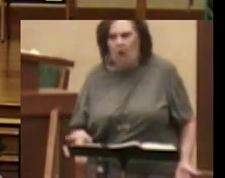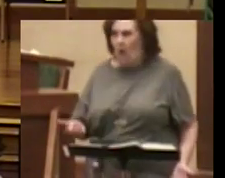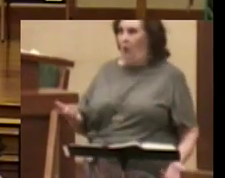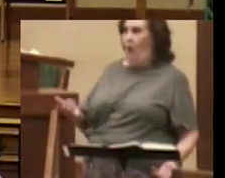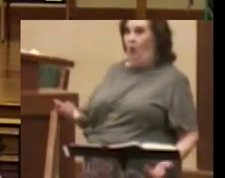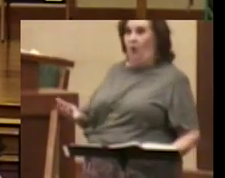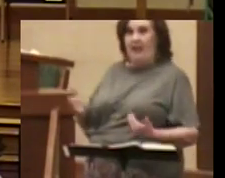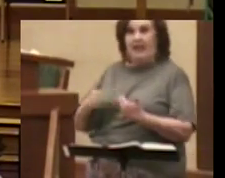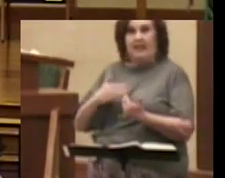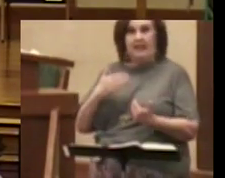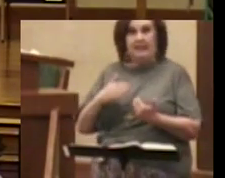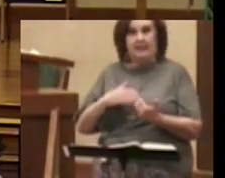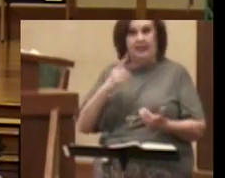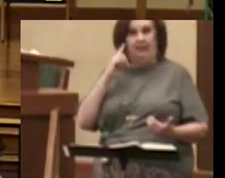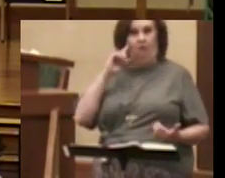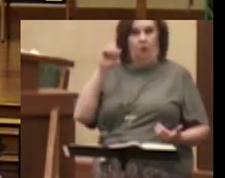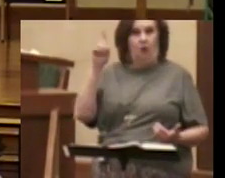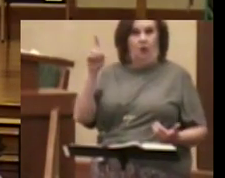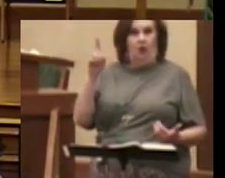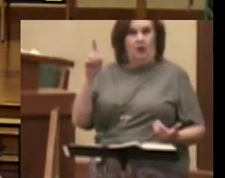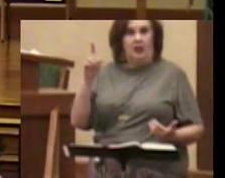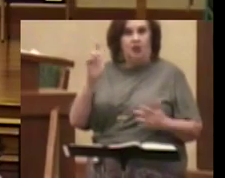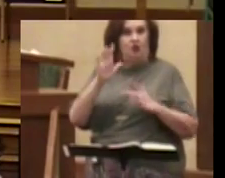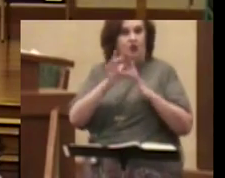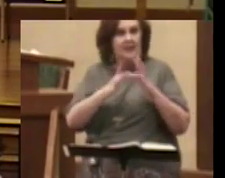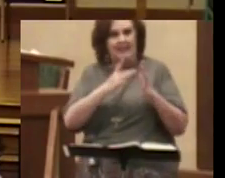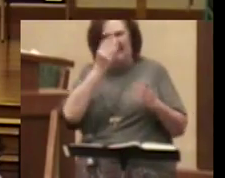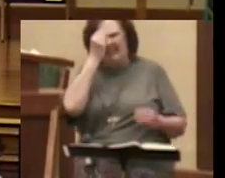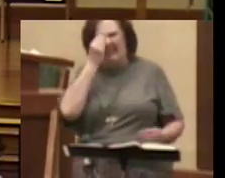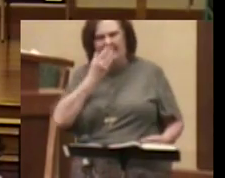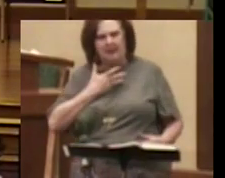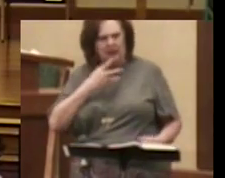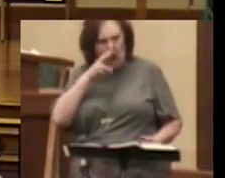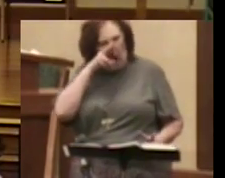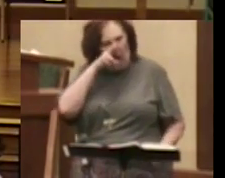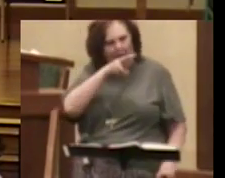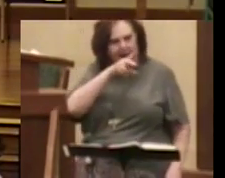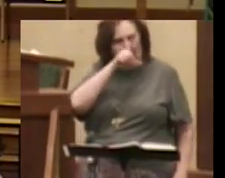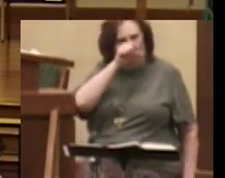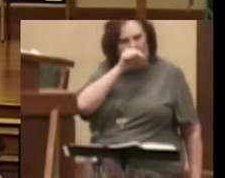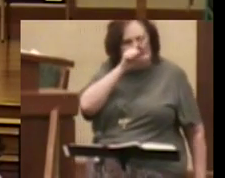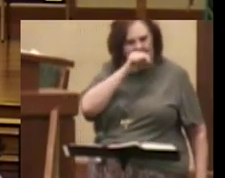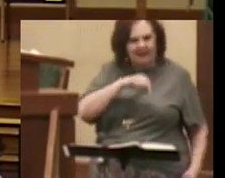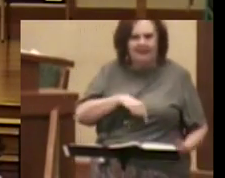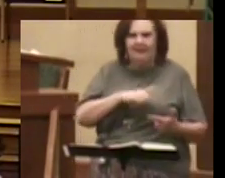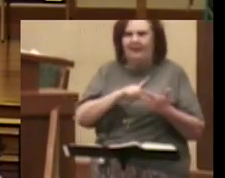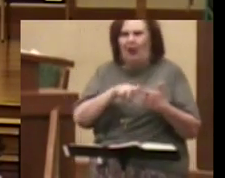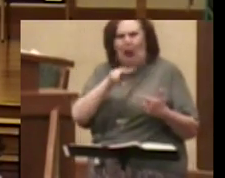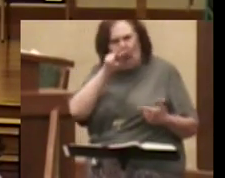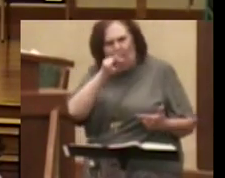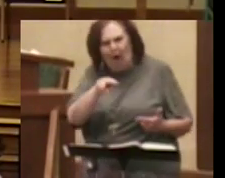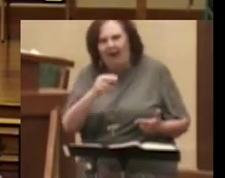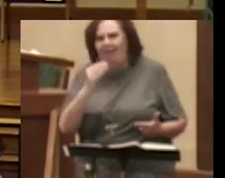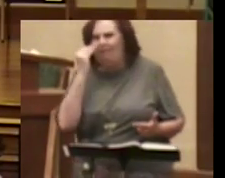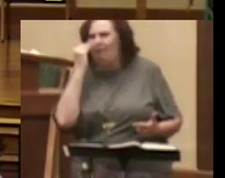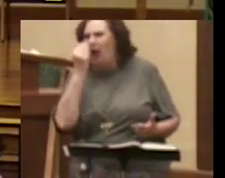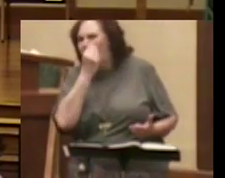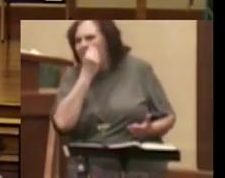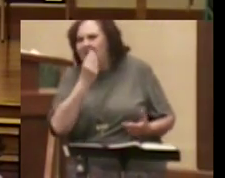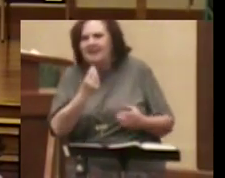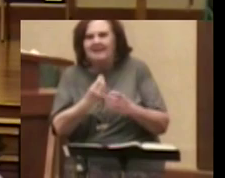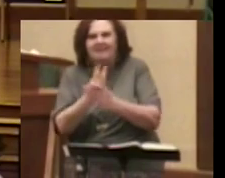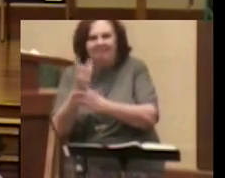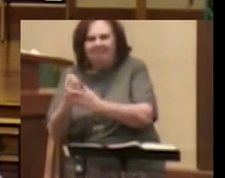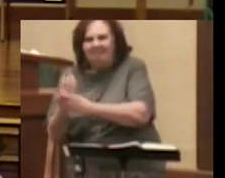that's easier said than done, but Jesus says, look to the birds of the air, look to the flowers in the field. If